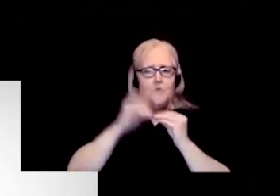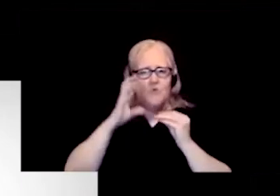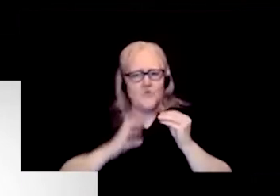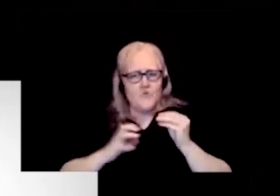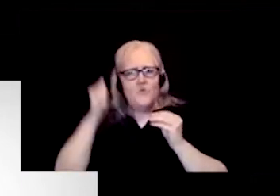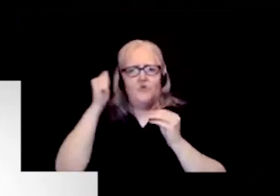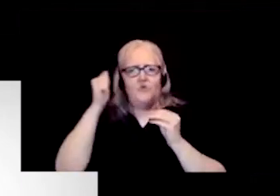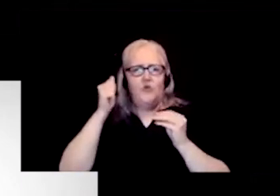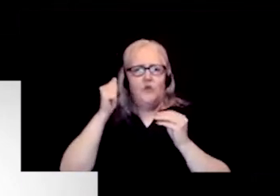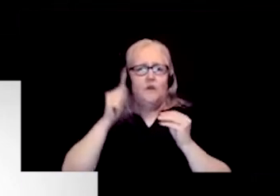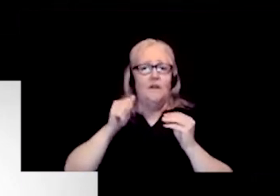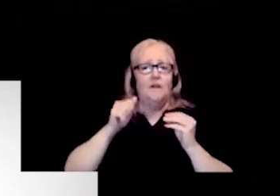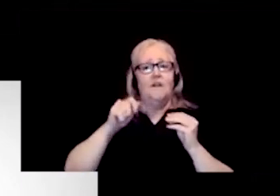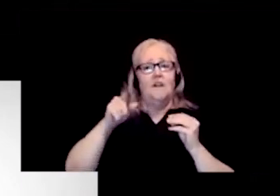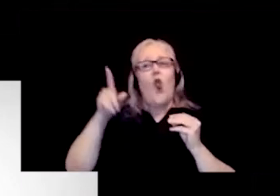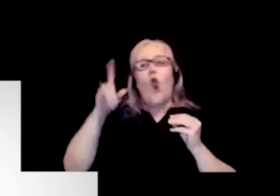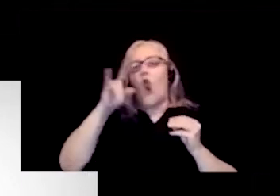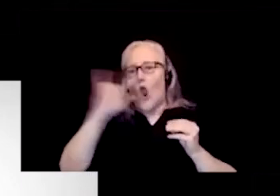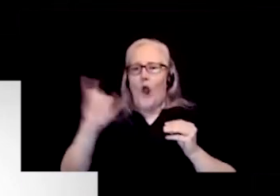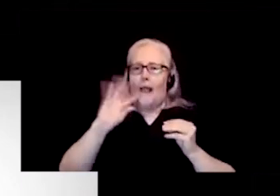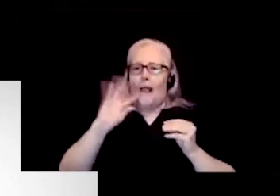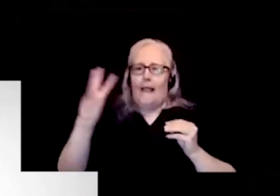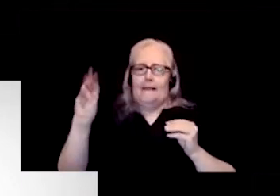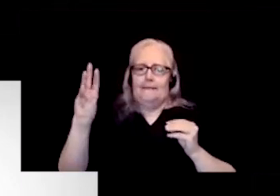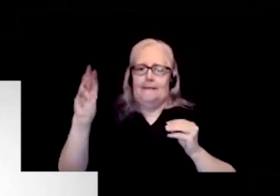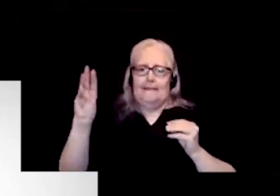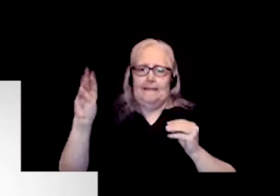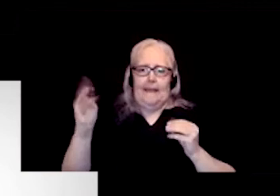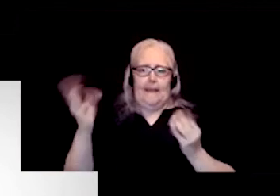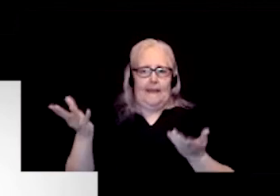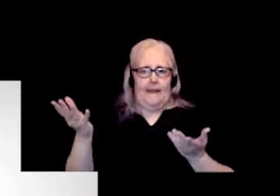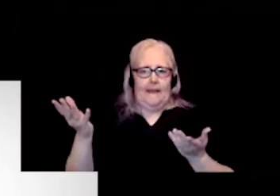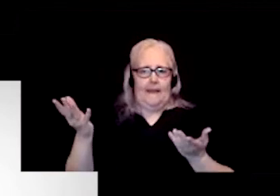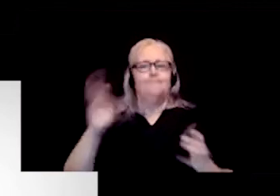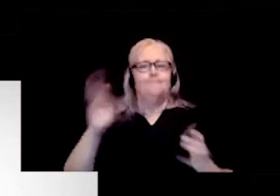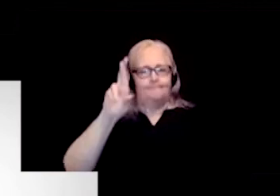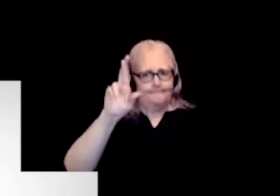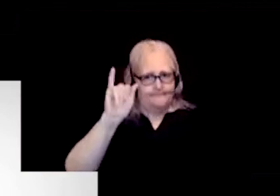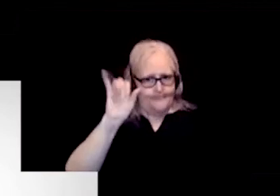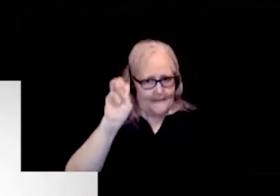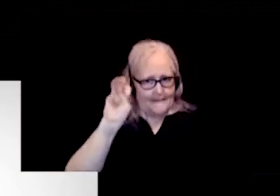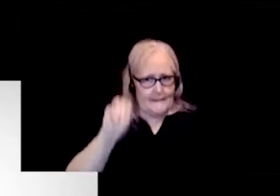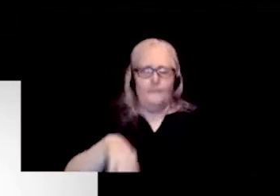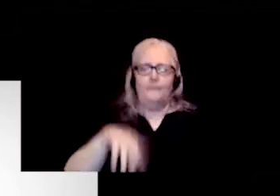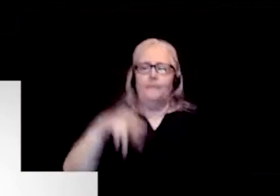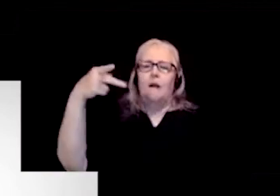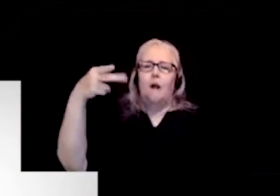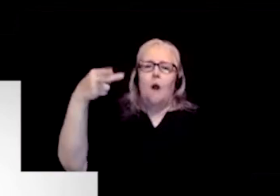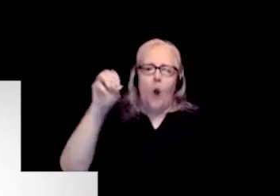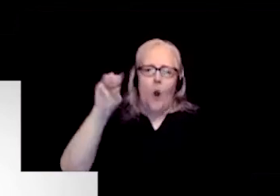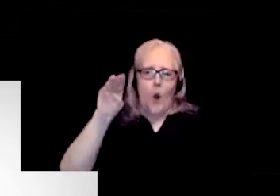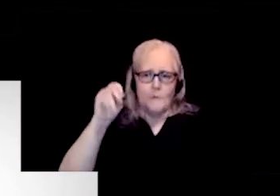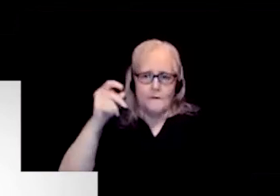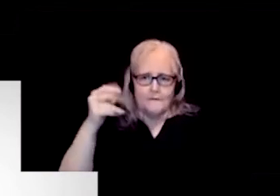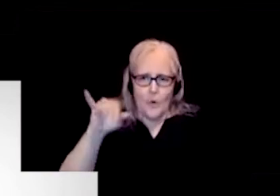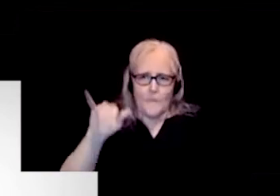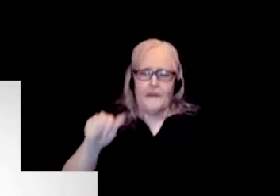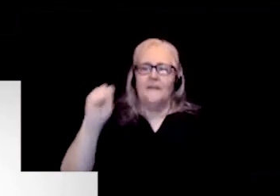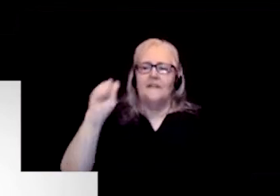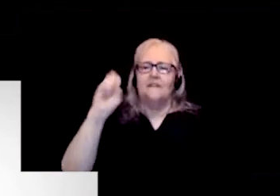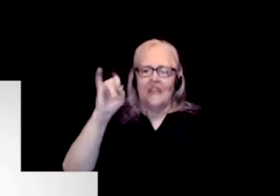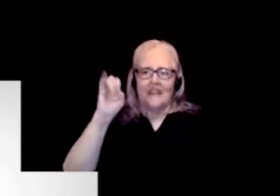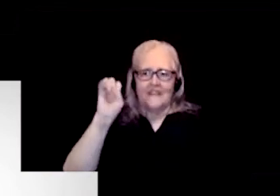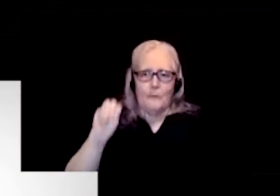looks to be a 60-year-old body. Again, racism, homophobia, sexism, ableism,